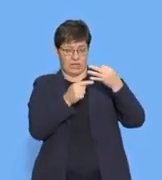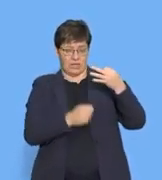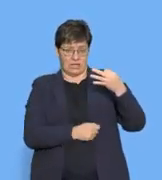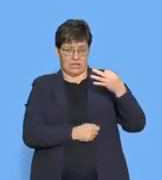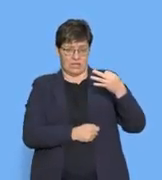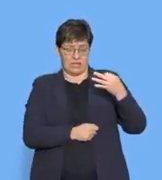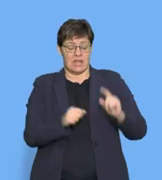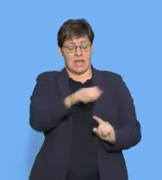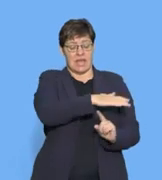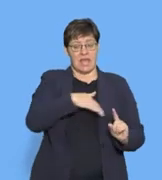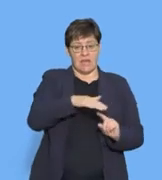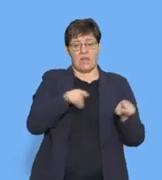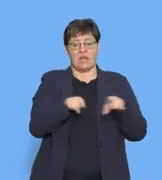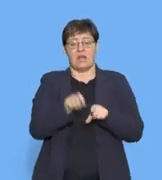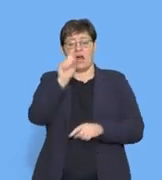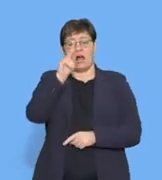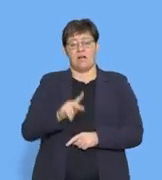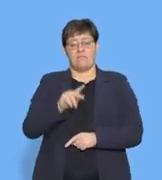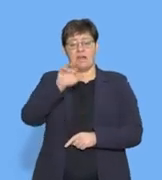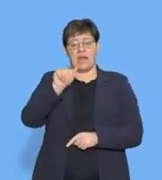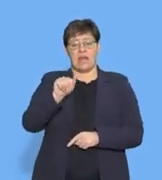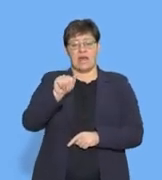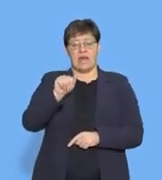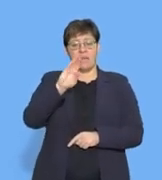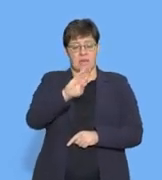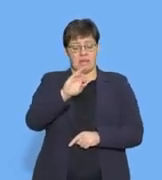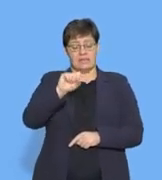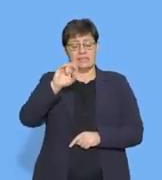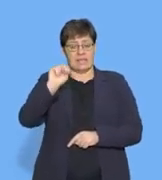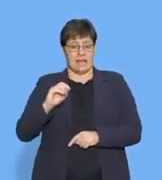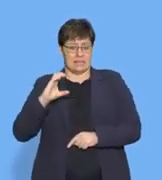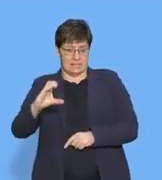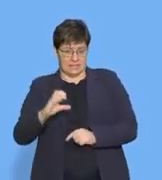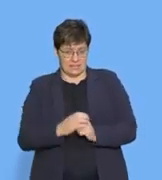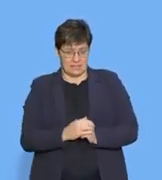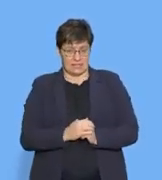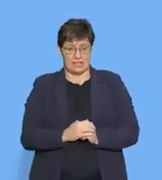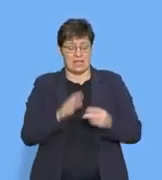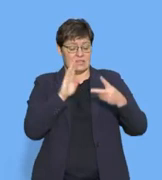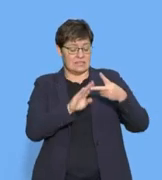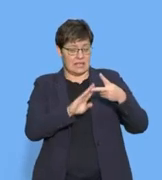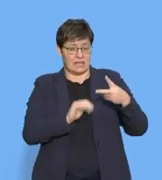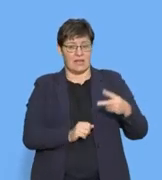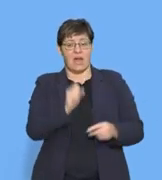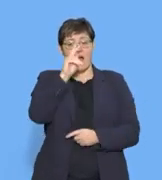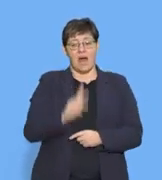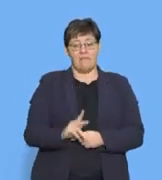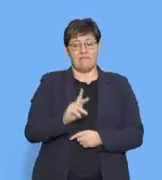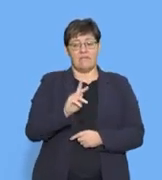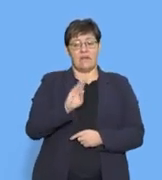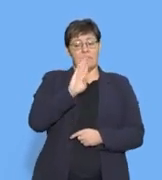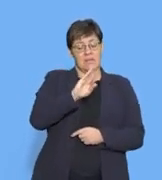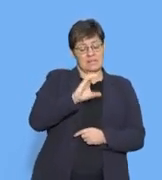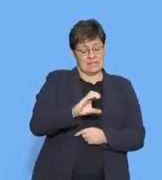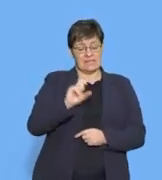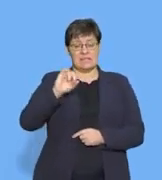So we had three versions. The first version was area equals half AB times sine of the angle C. Second